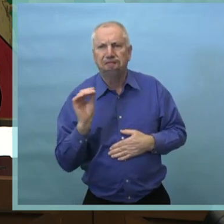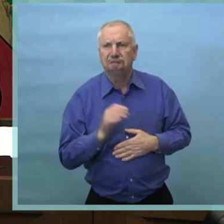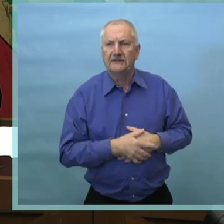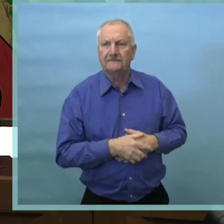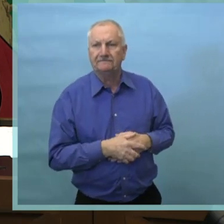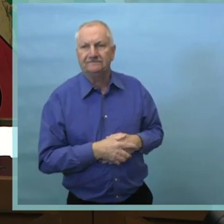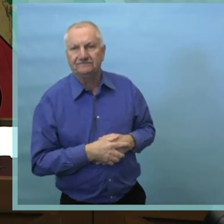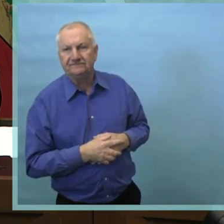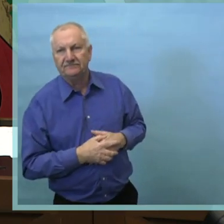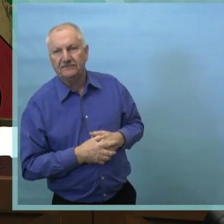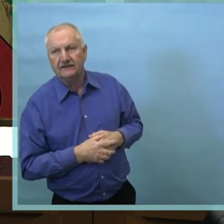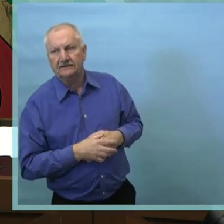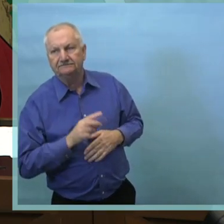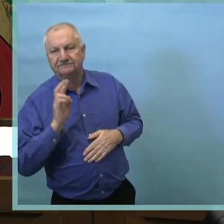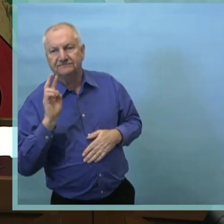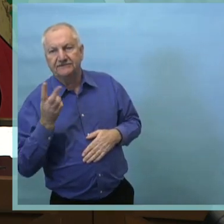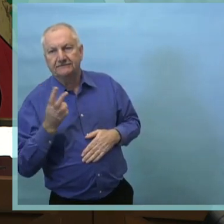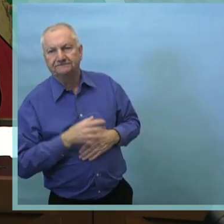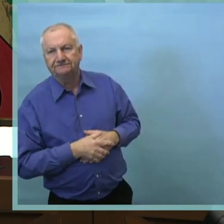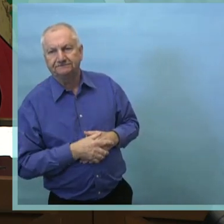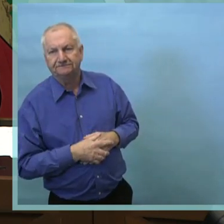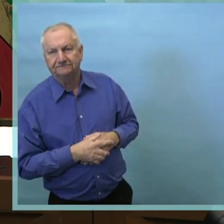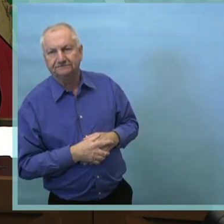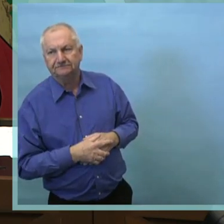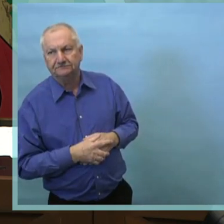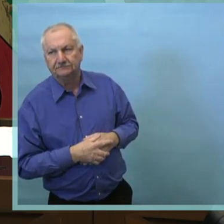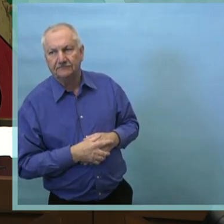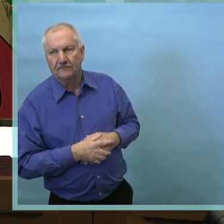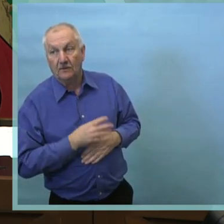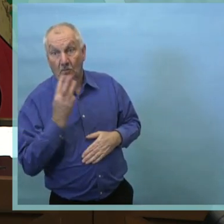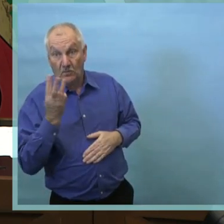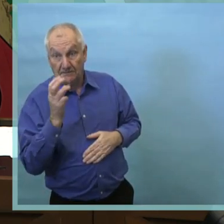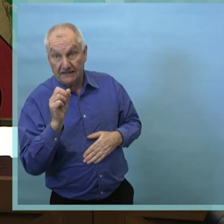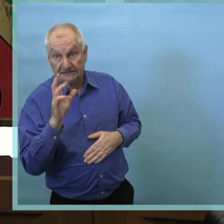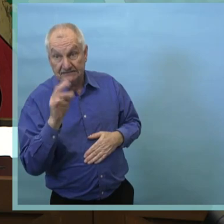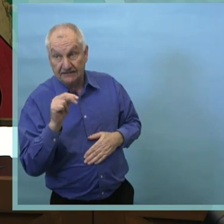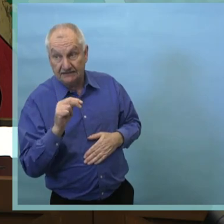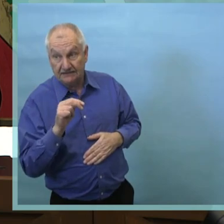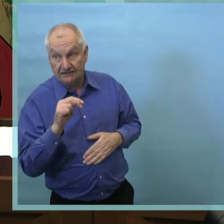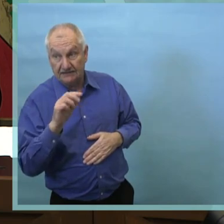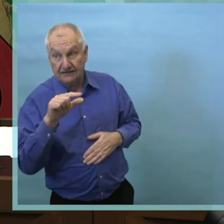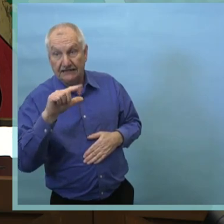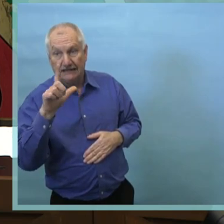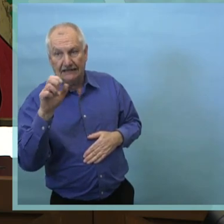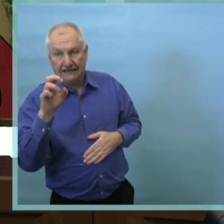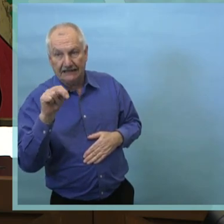you. From the Winnipeg Sun, Glenn.